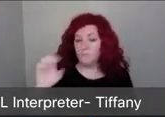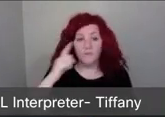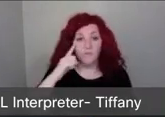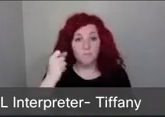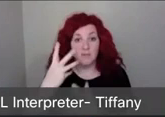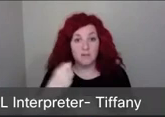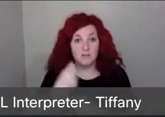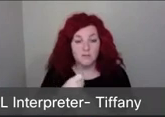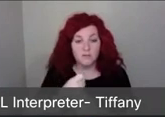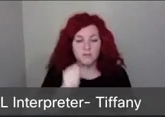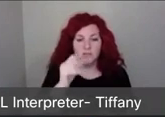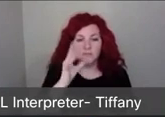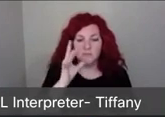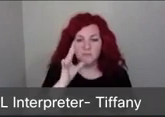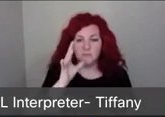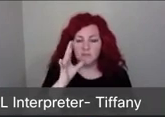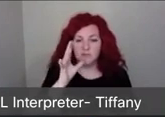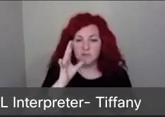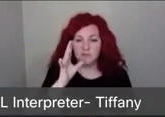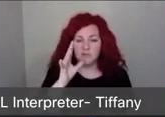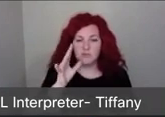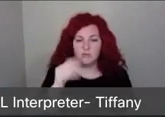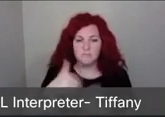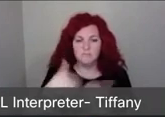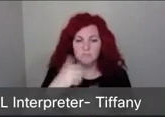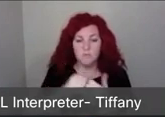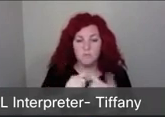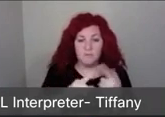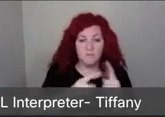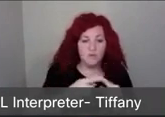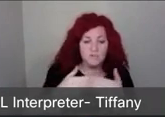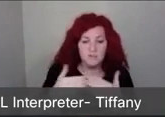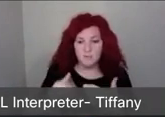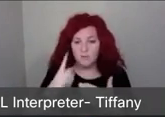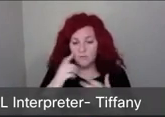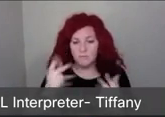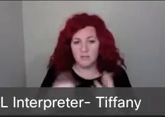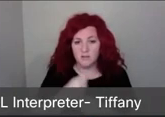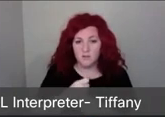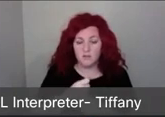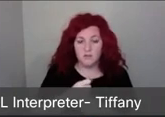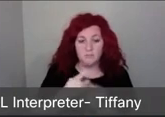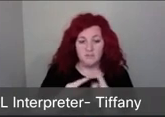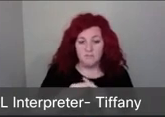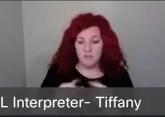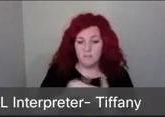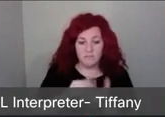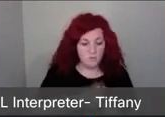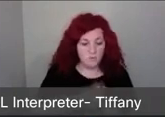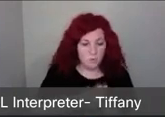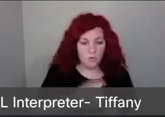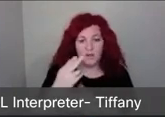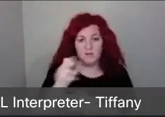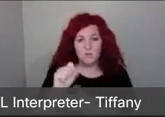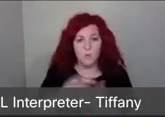sold food to our neighbors and my friends for years, and for my friends who have to have gone to middle school, high school, and college